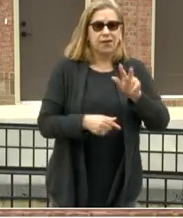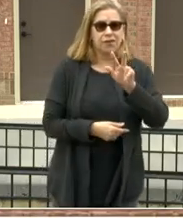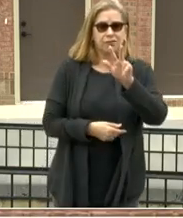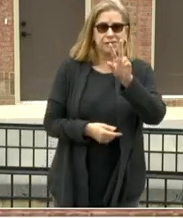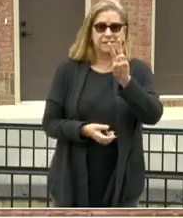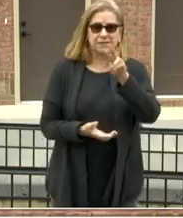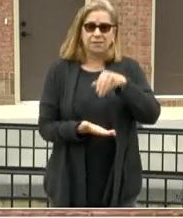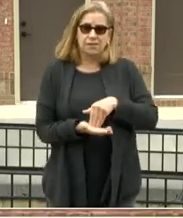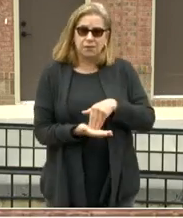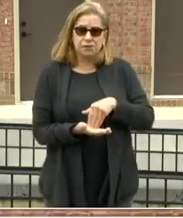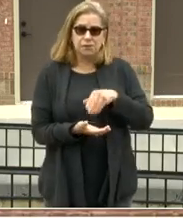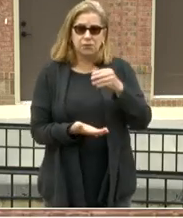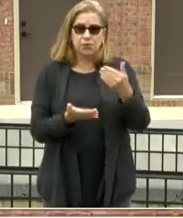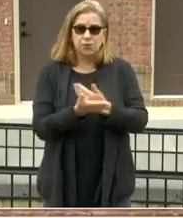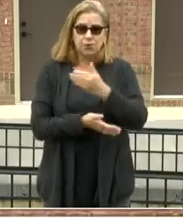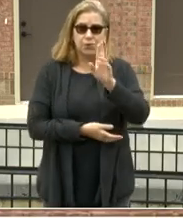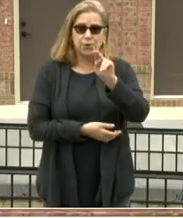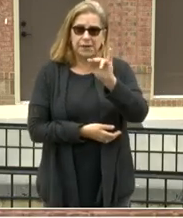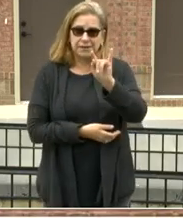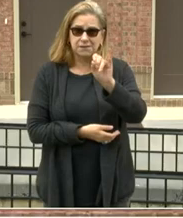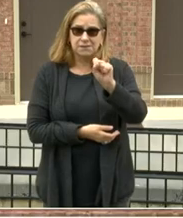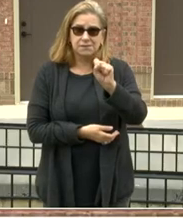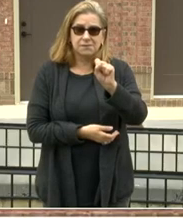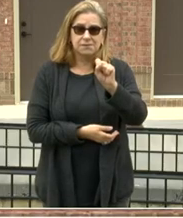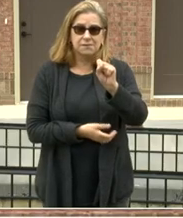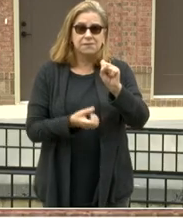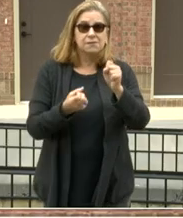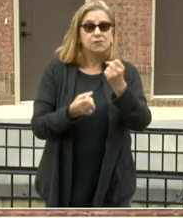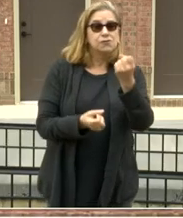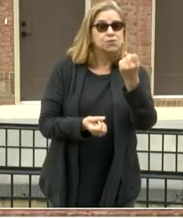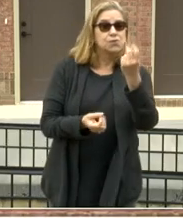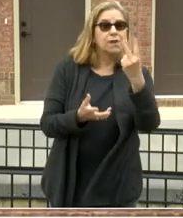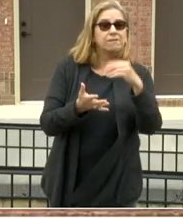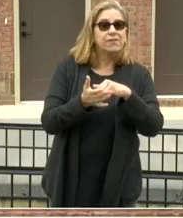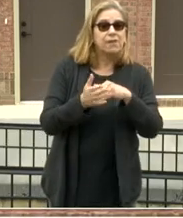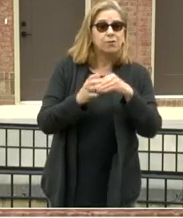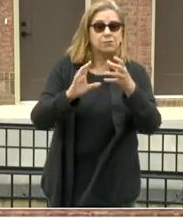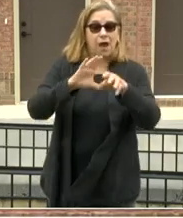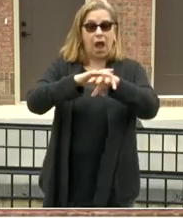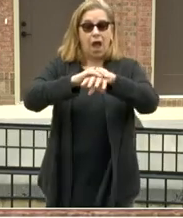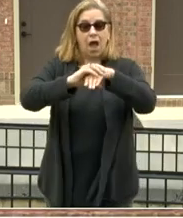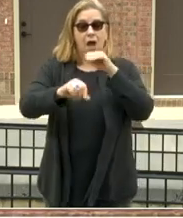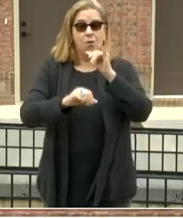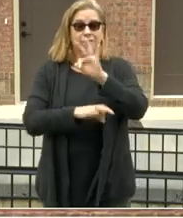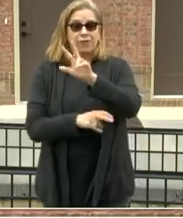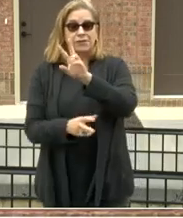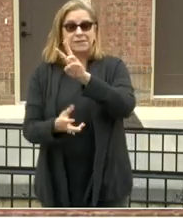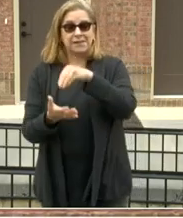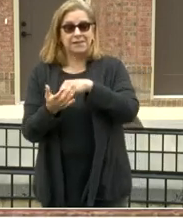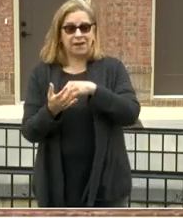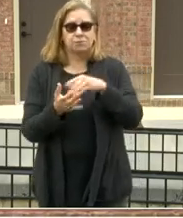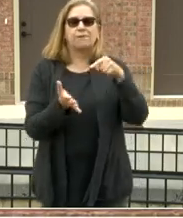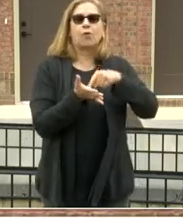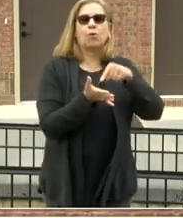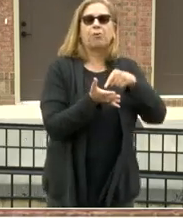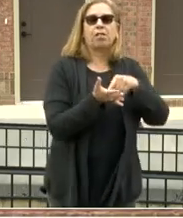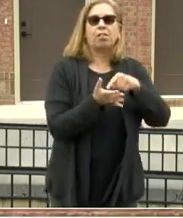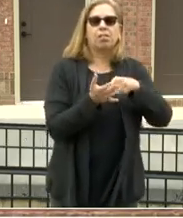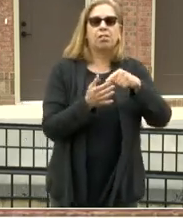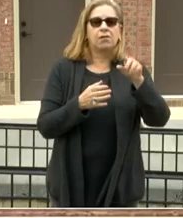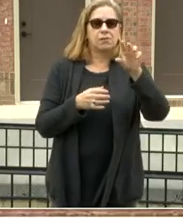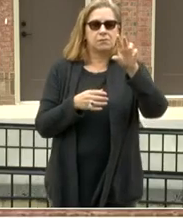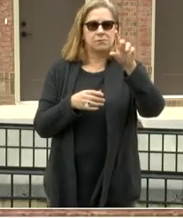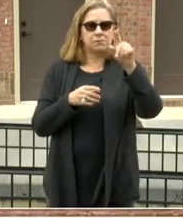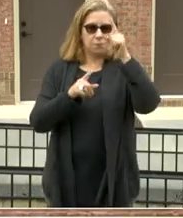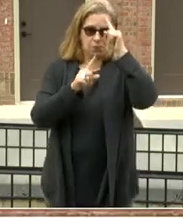and 12,000 affordable is really a worthy goal, and we are well on our way to achieving it. So I want to give Madam Mayor Bowser,